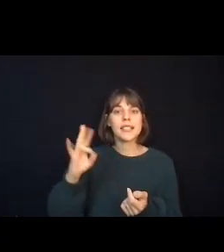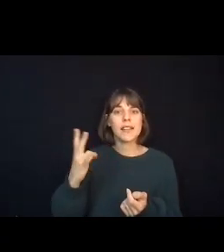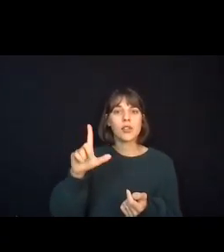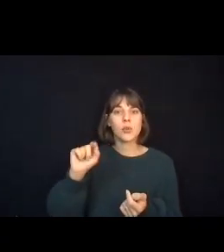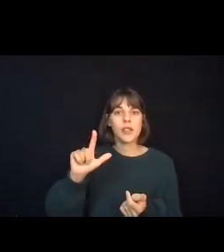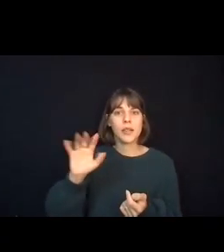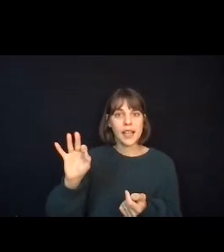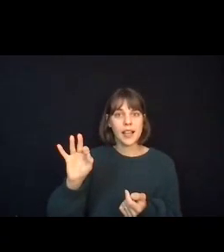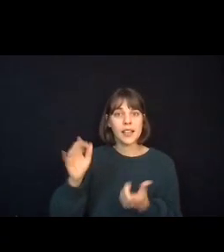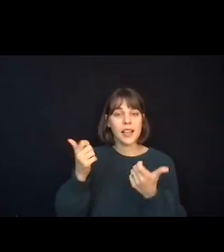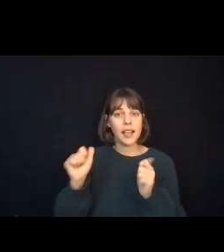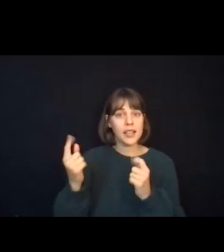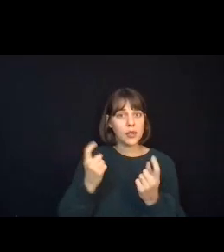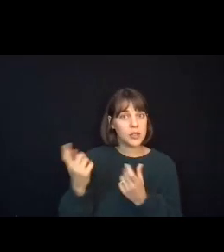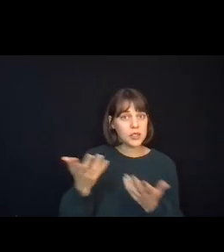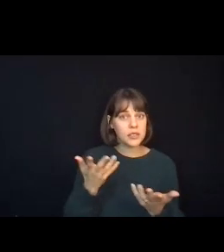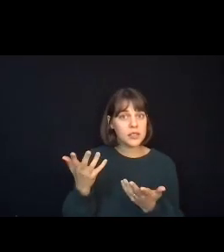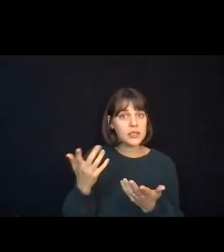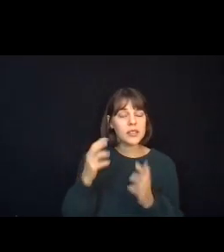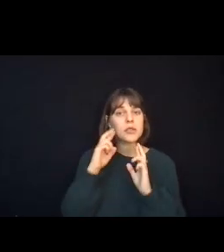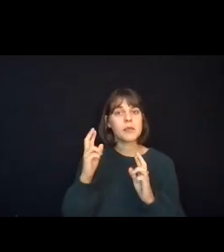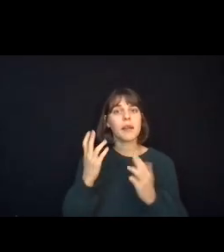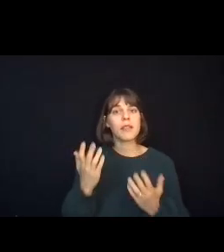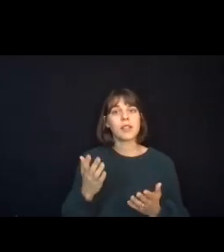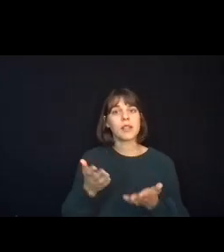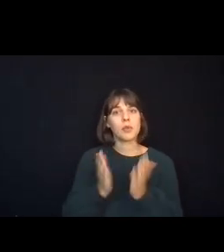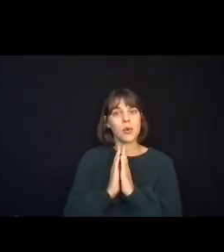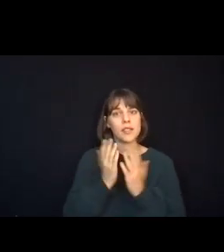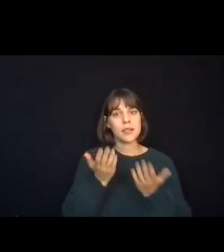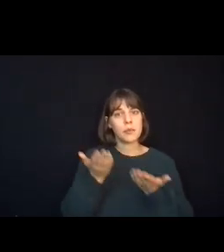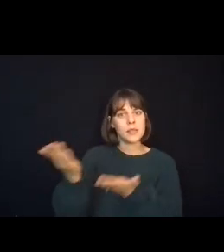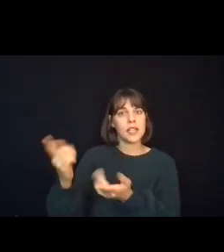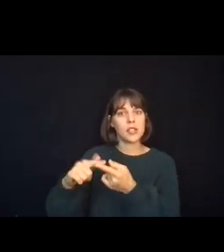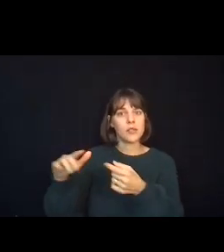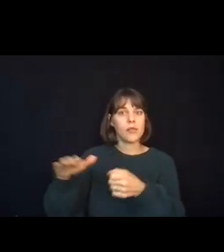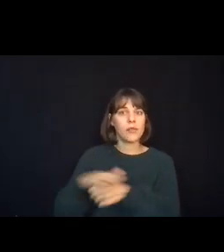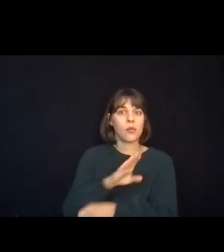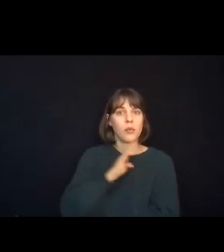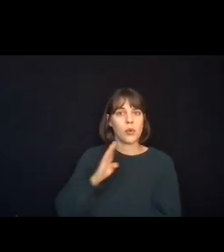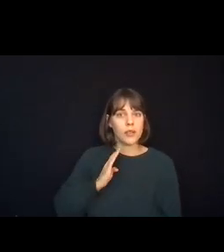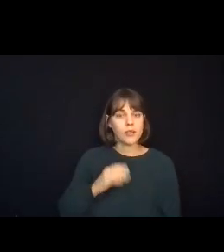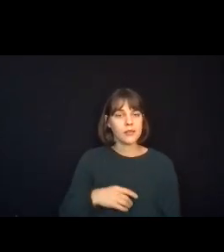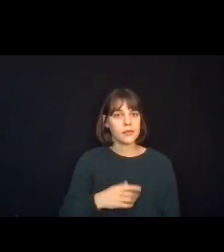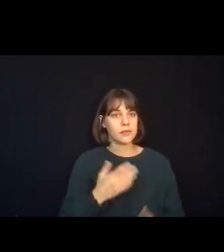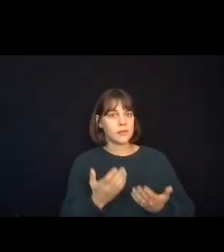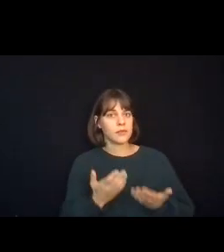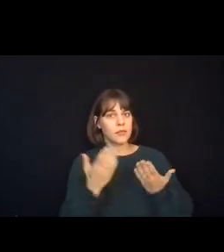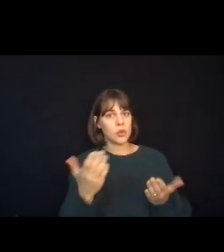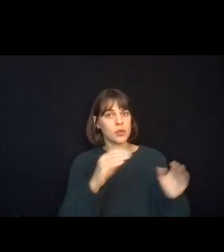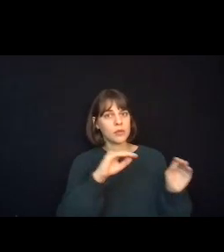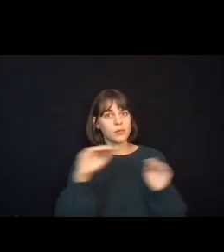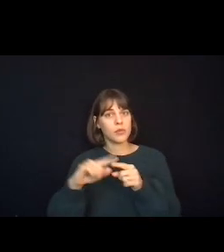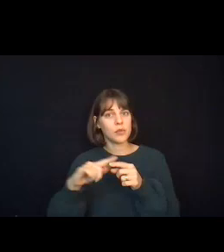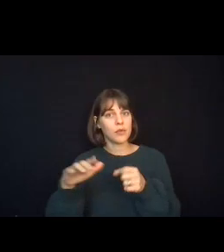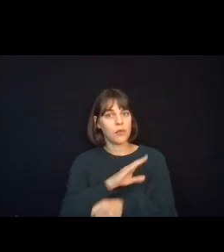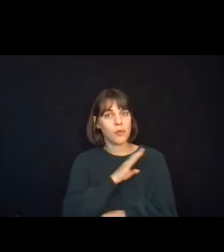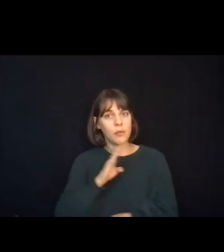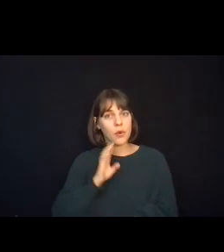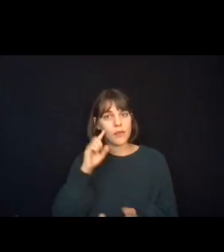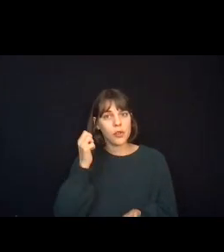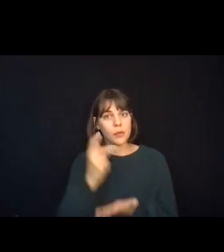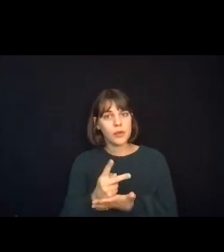to any questions from the board or committee, I respectfully request this be taken to the full board. I make a motion to take this to the full board